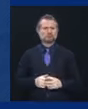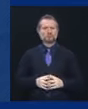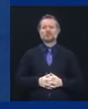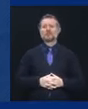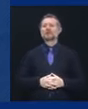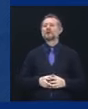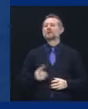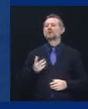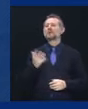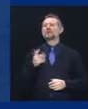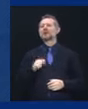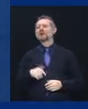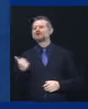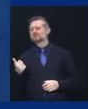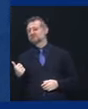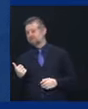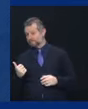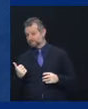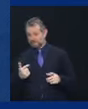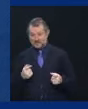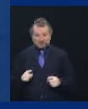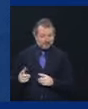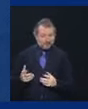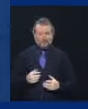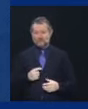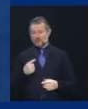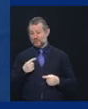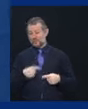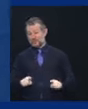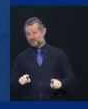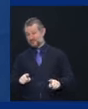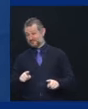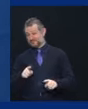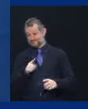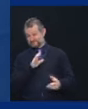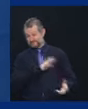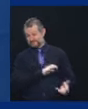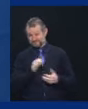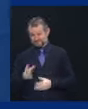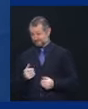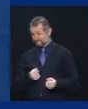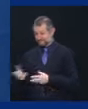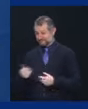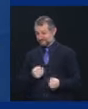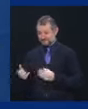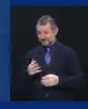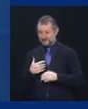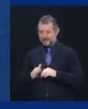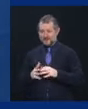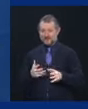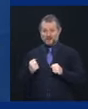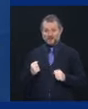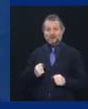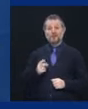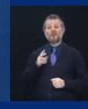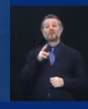as we move allocation faster, the vaccines are becoming more scarce and harder to